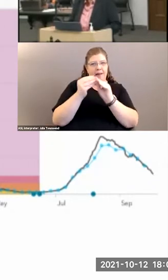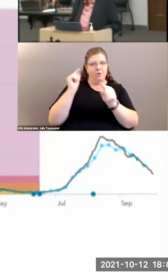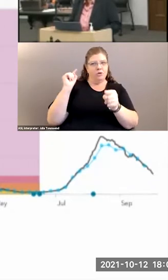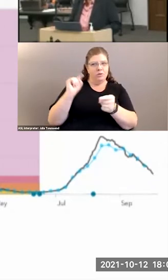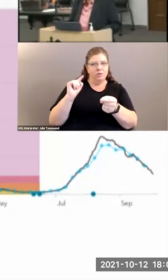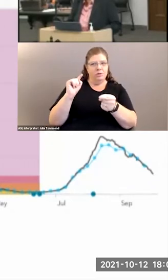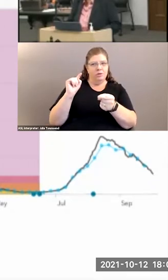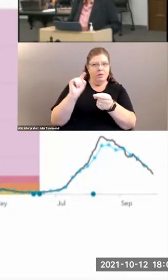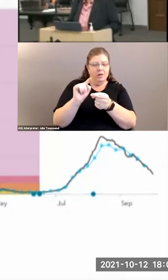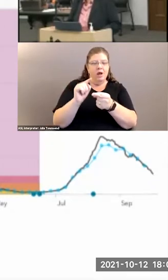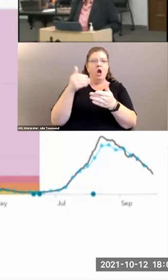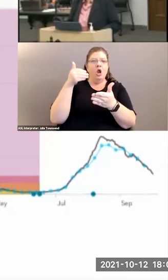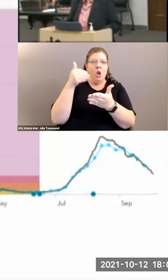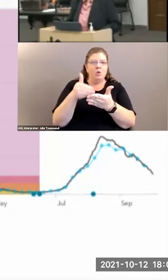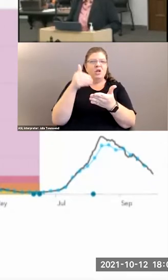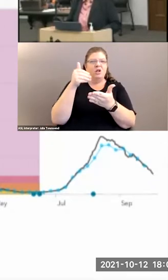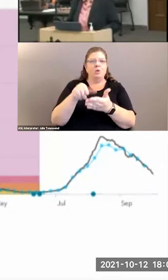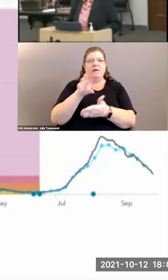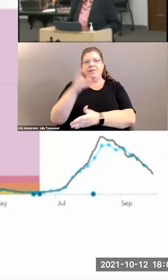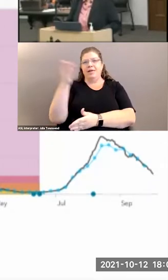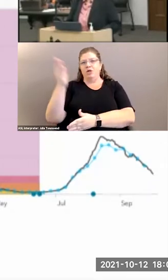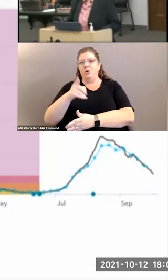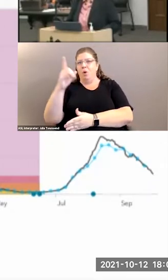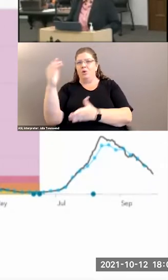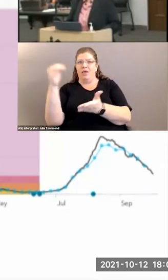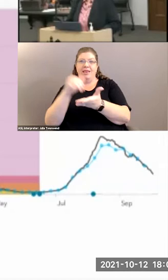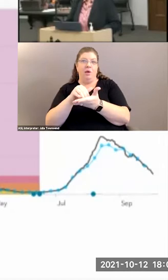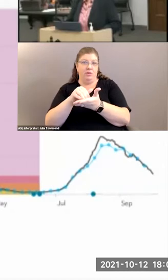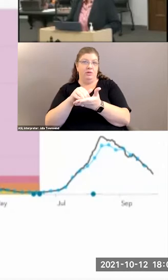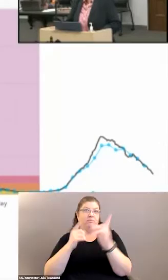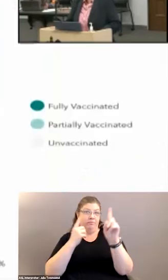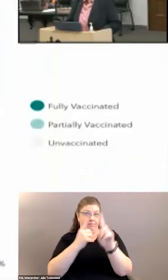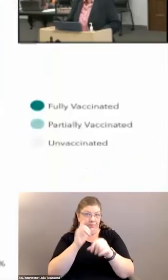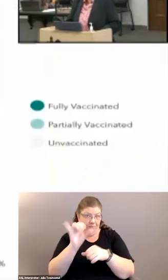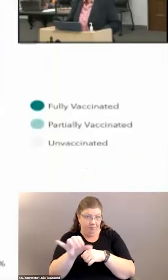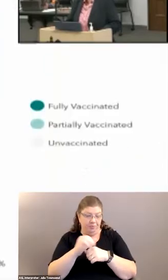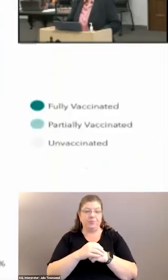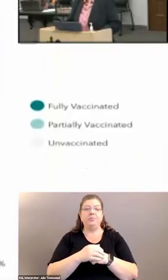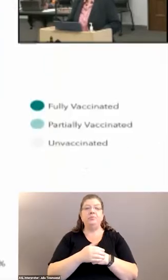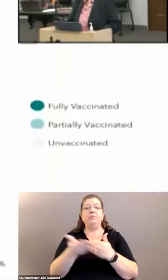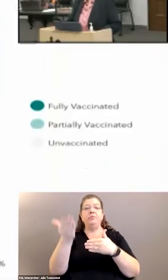and closer um next slide please